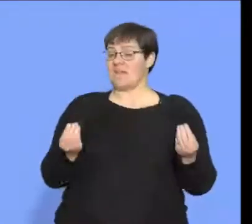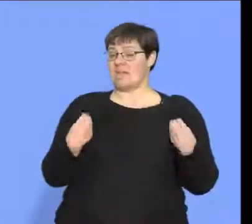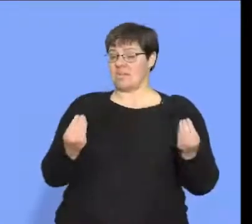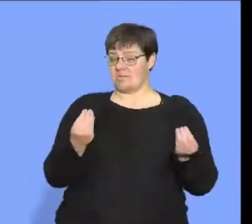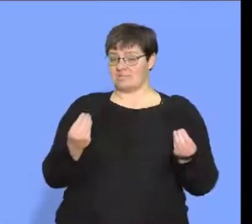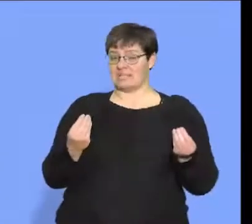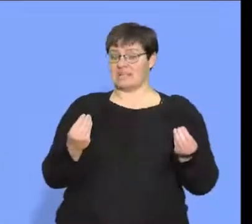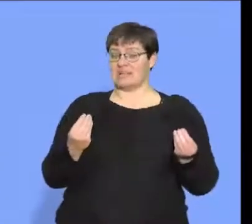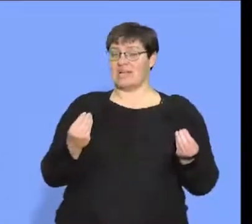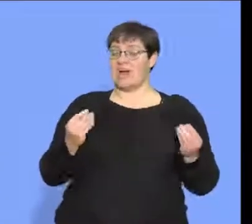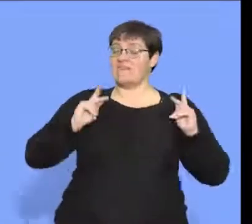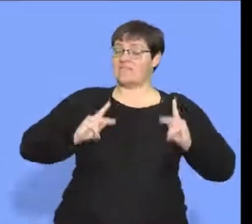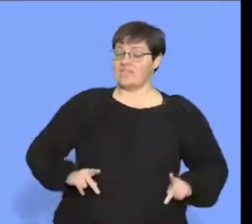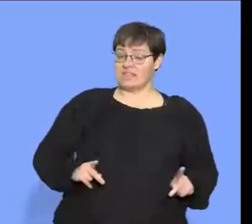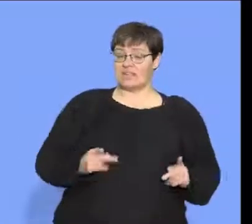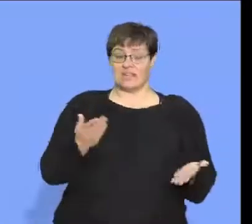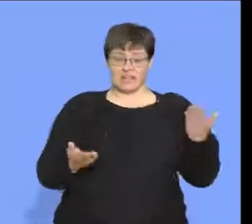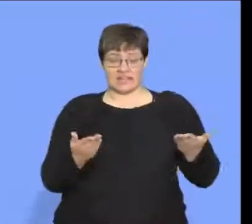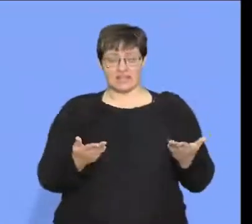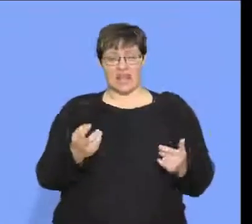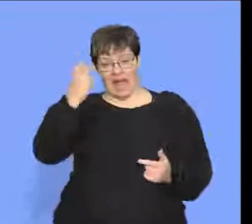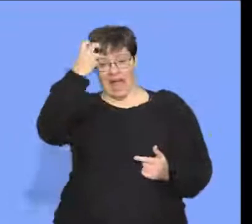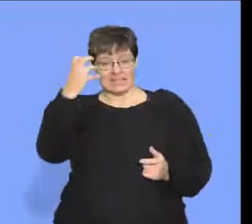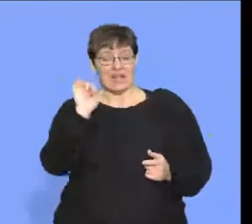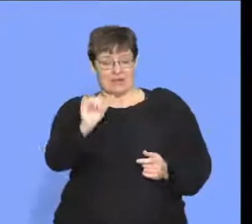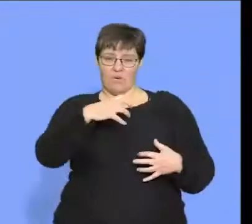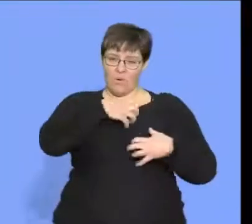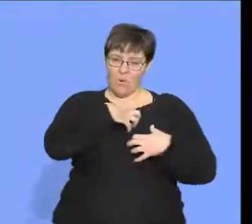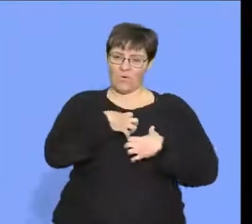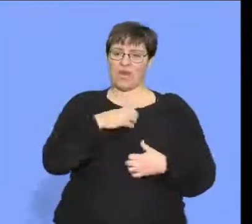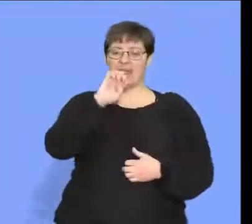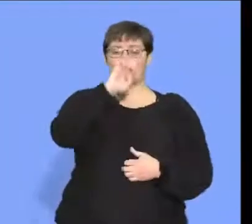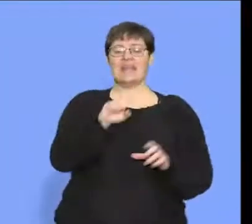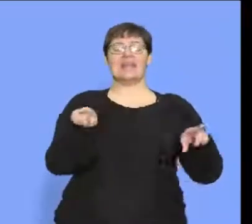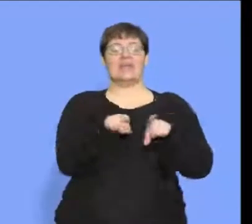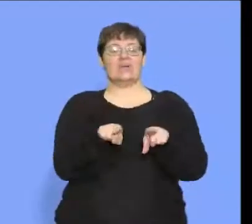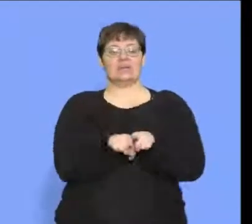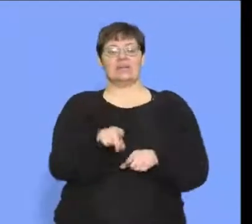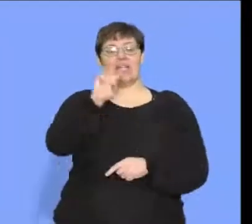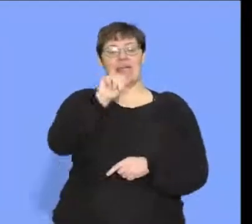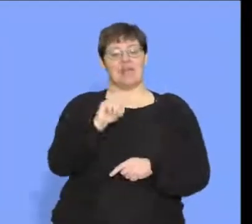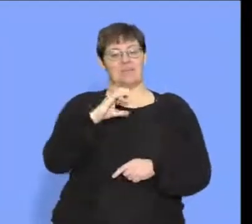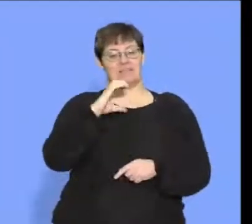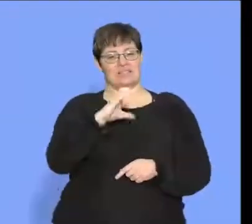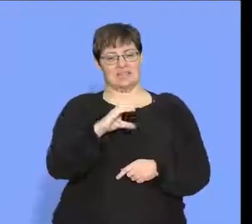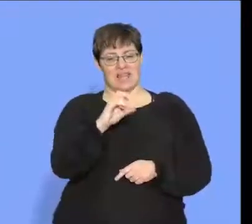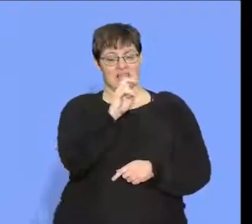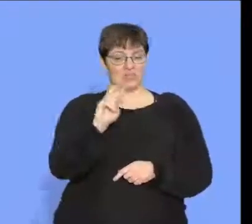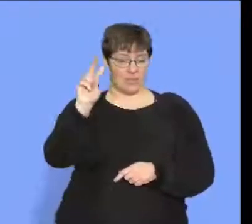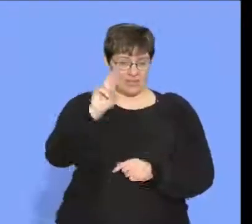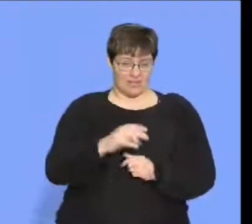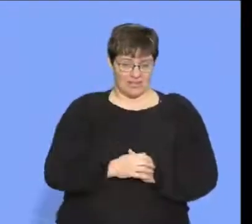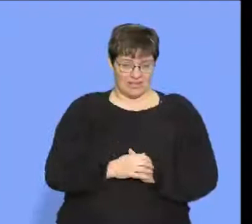of the most famous physics equations ever, Einstein's own E equals